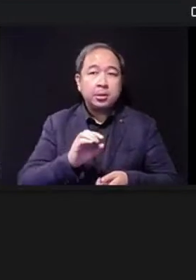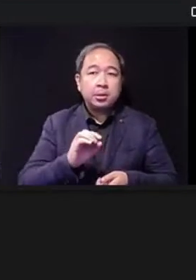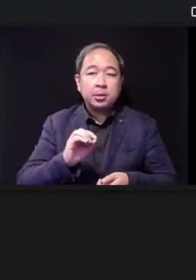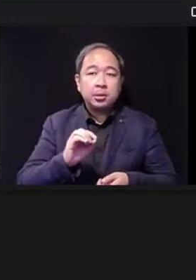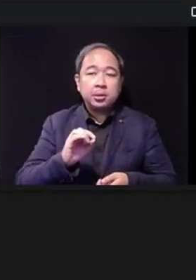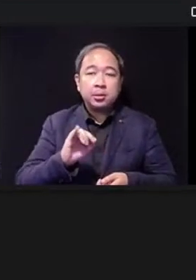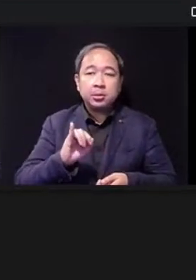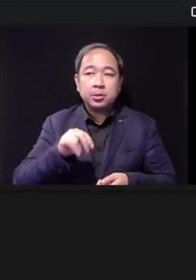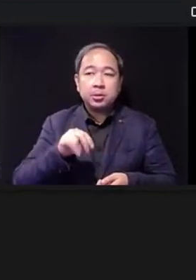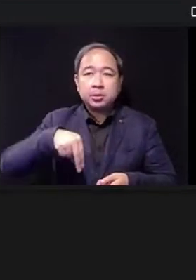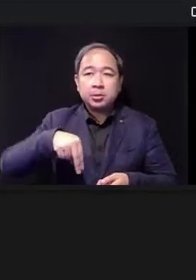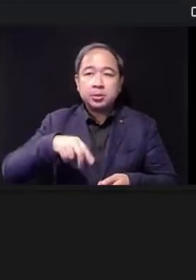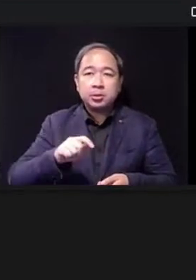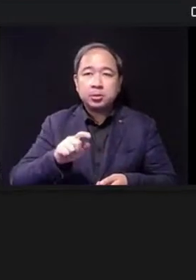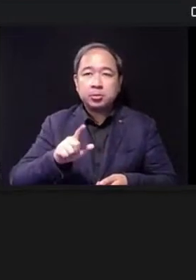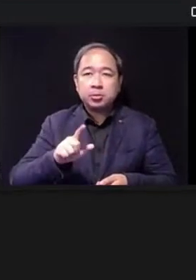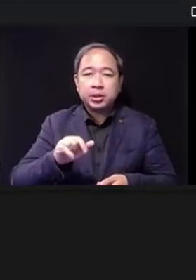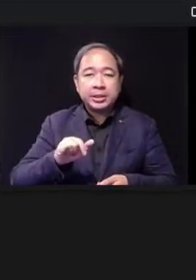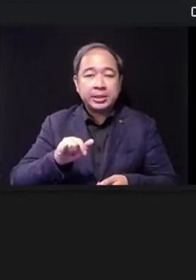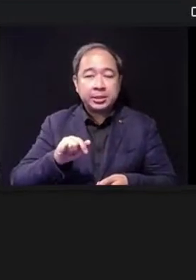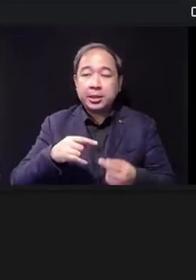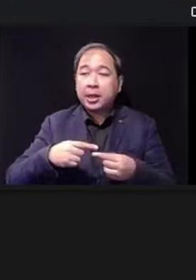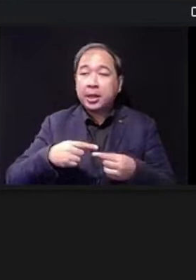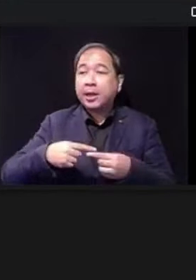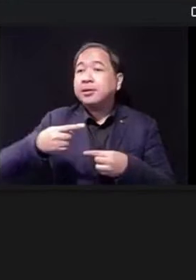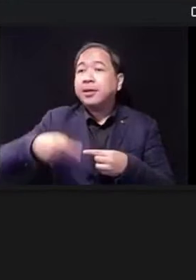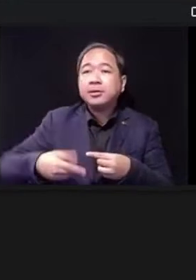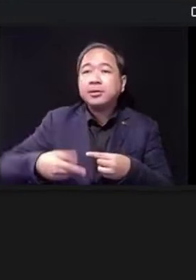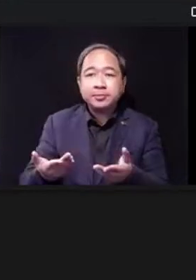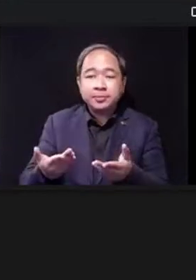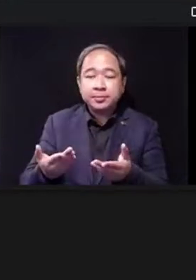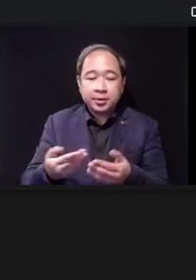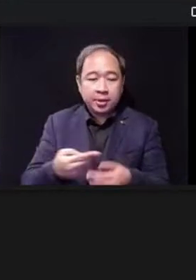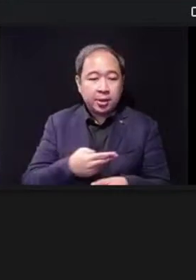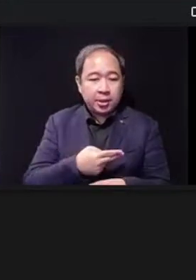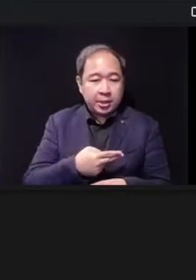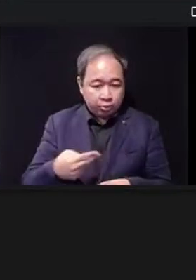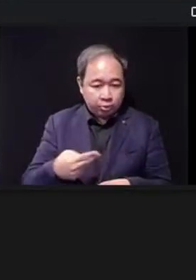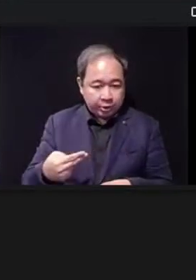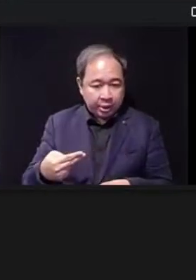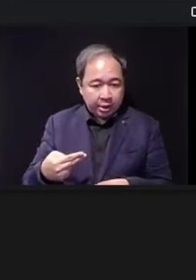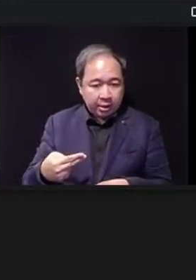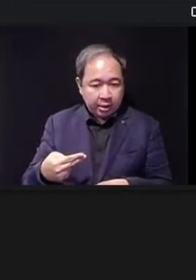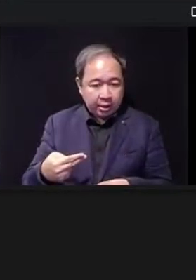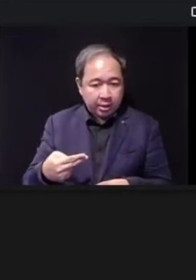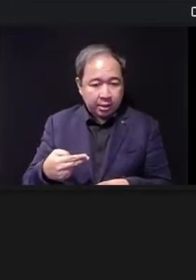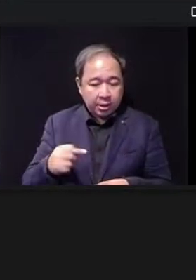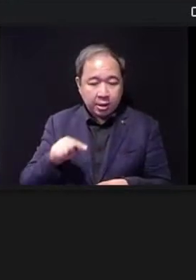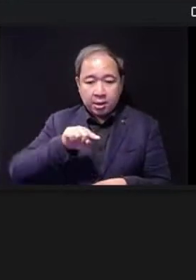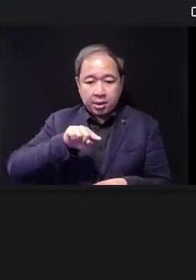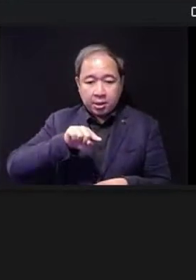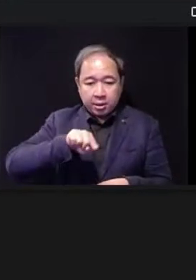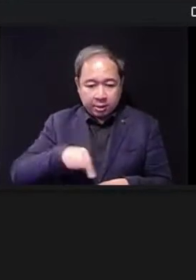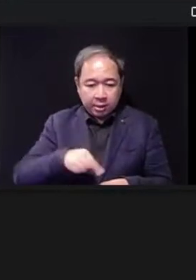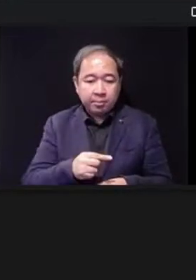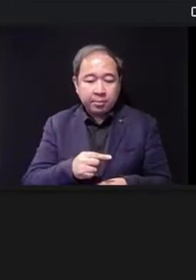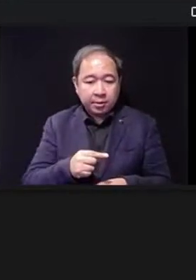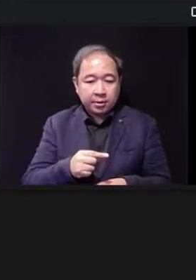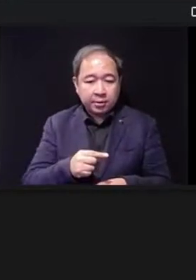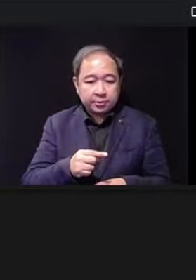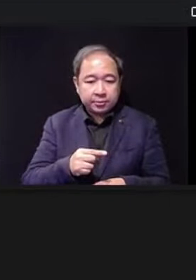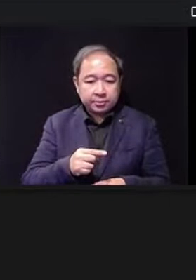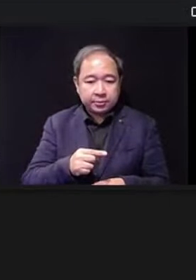secretariat will type your next. Okay, thank you. So after Indonesia, comma, yes,